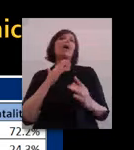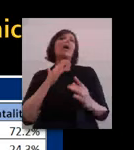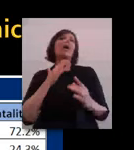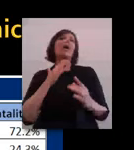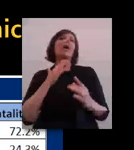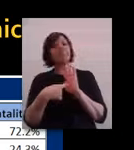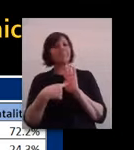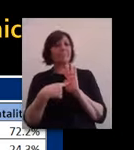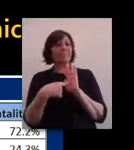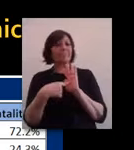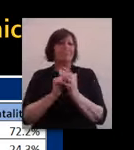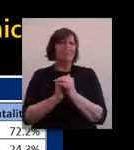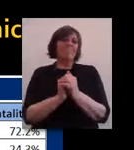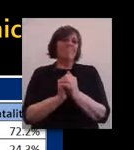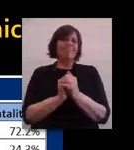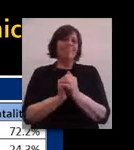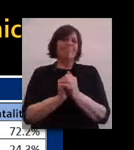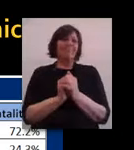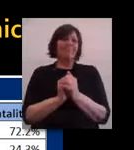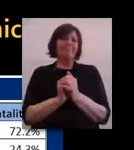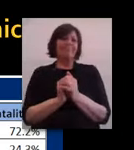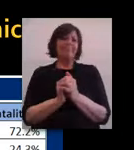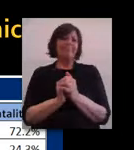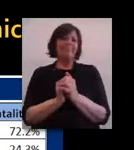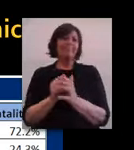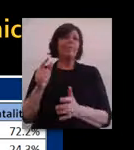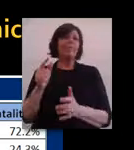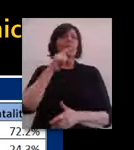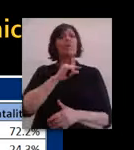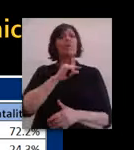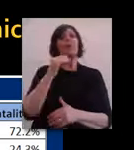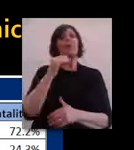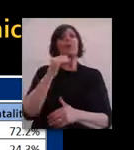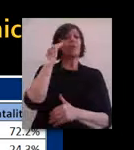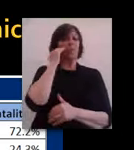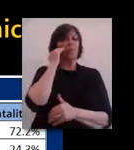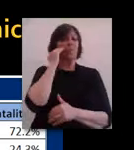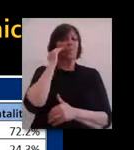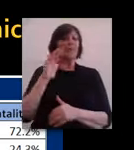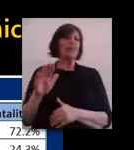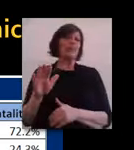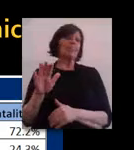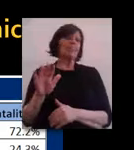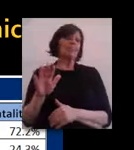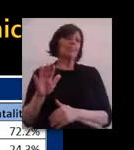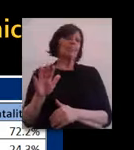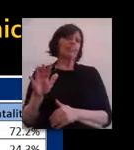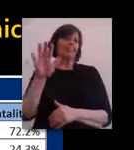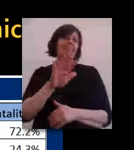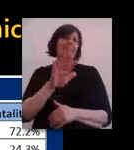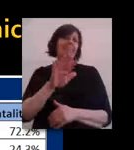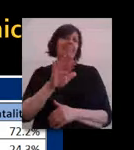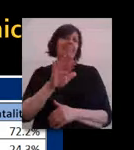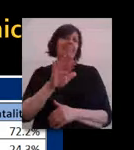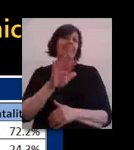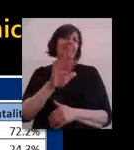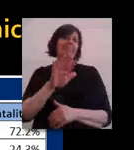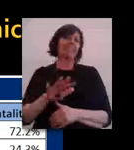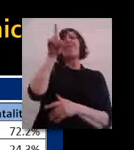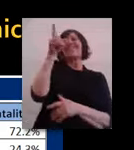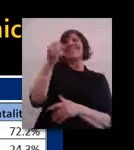15% of our Erie County population is listed as Black or African American for our census. However,